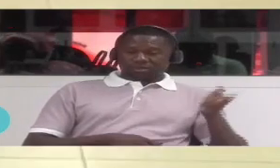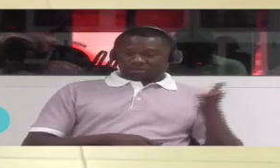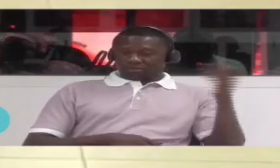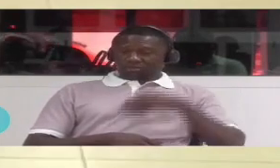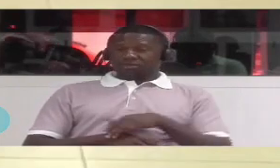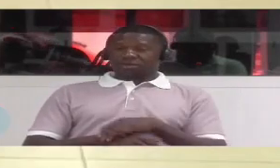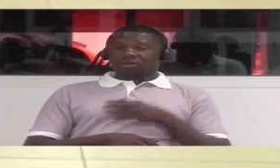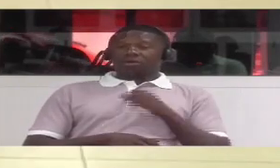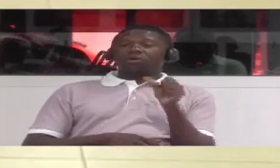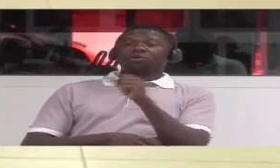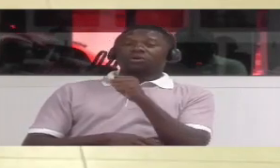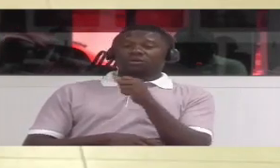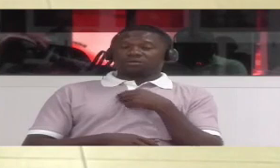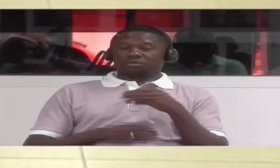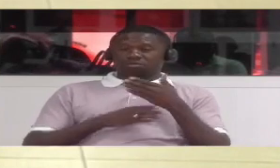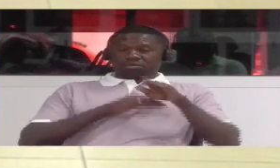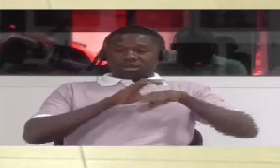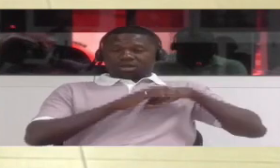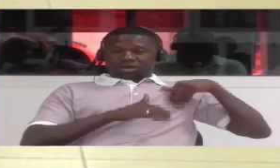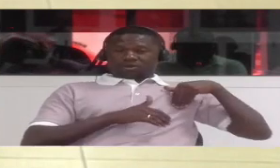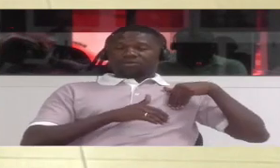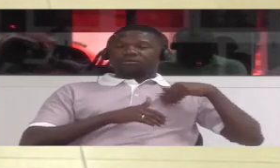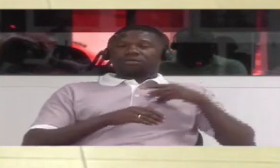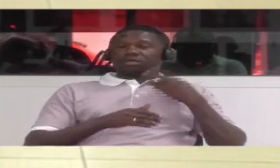behind the doors. They didn't enter the room.